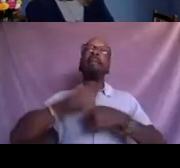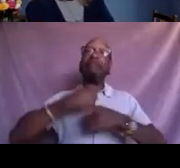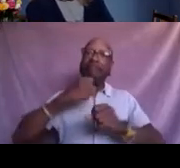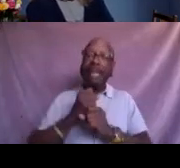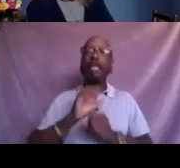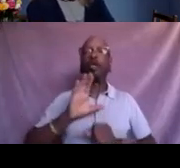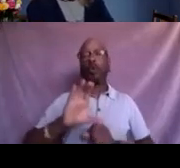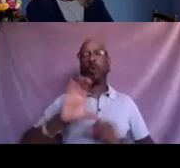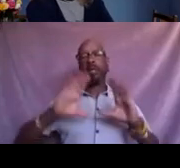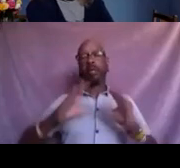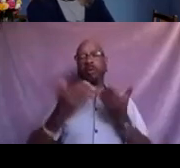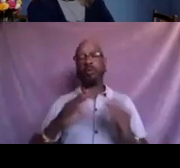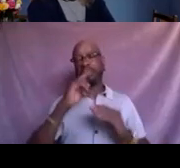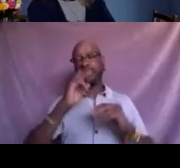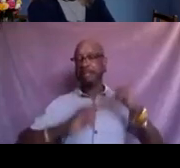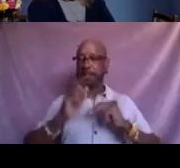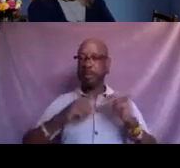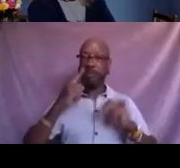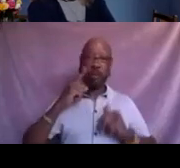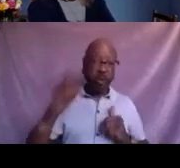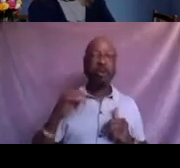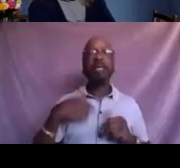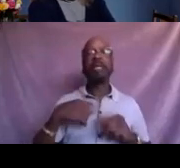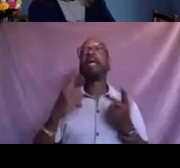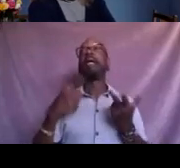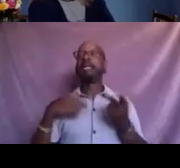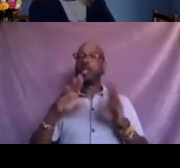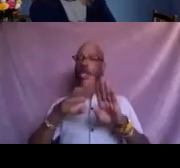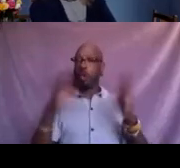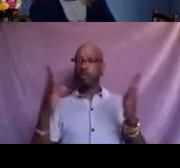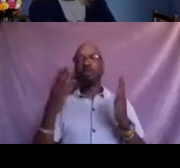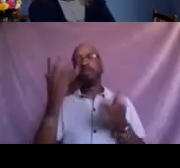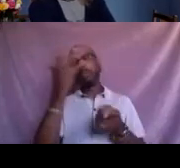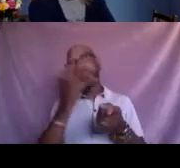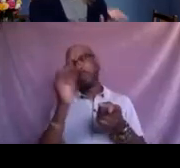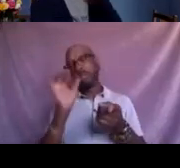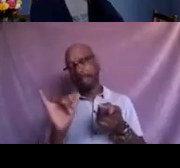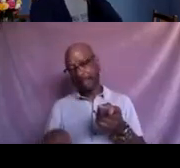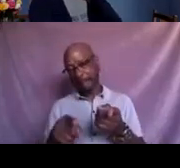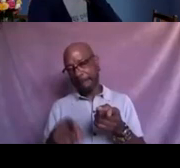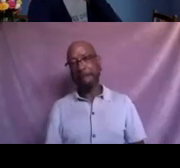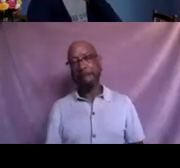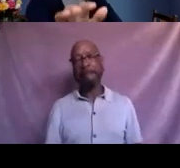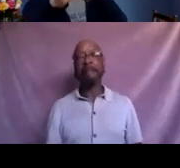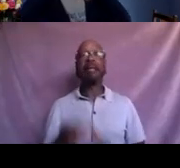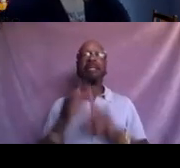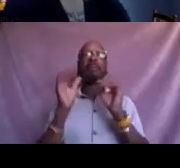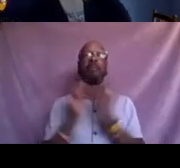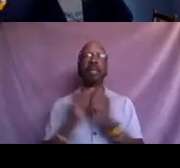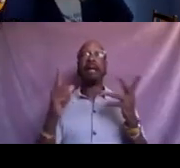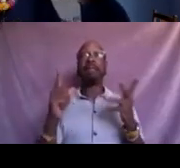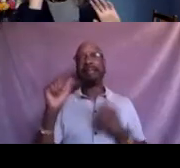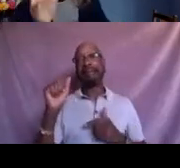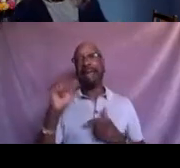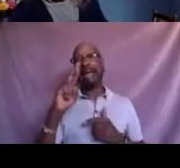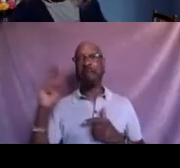you. And then it's going to open you into that classroom. So it might look something kind of like this, except without the arrows and orange